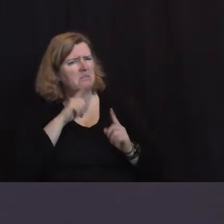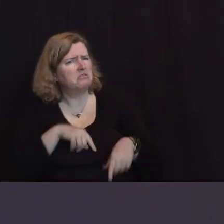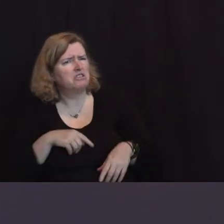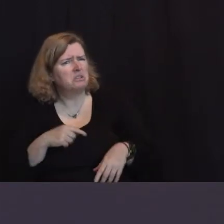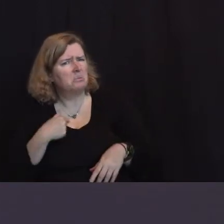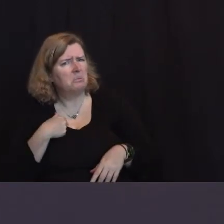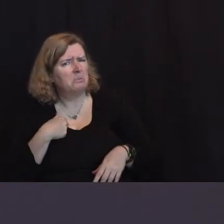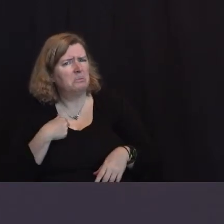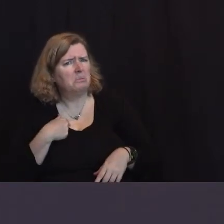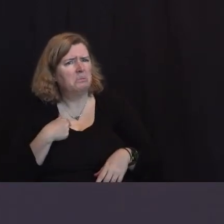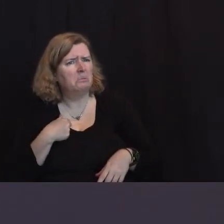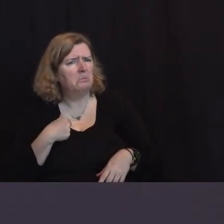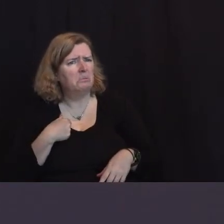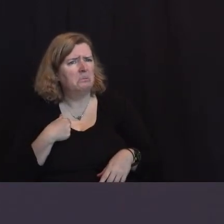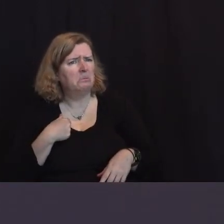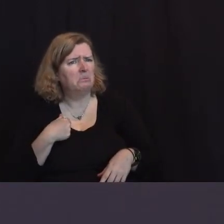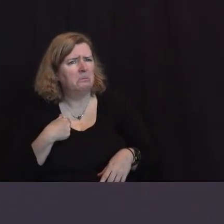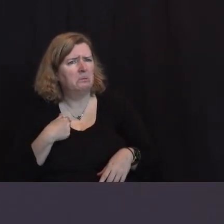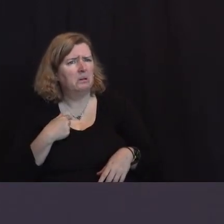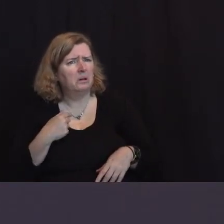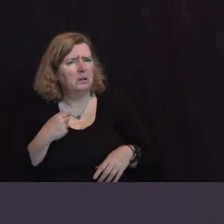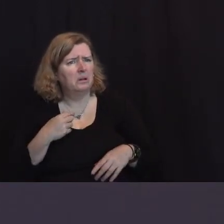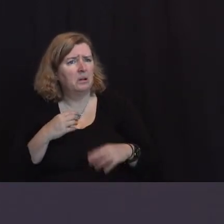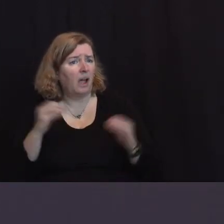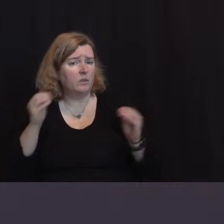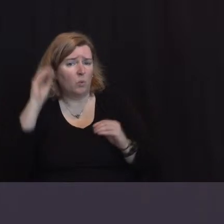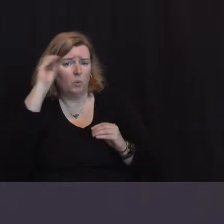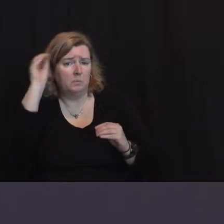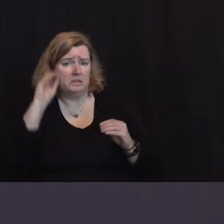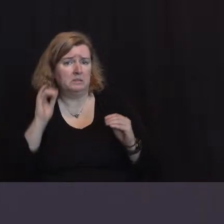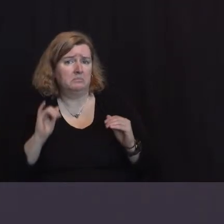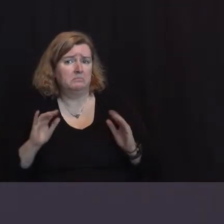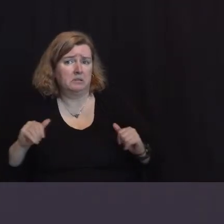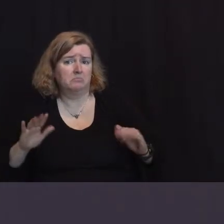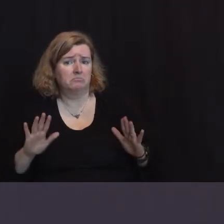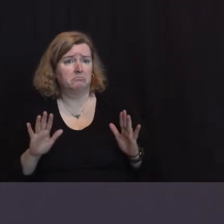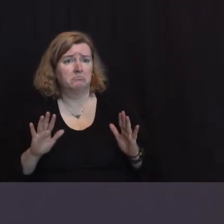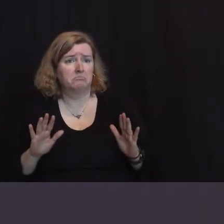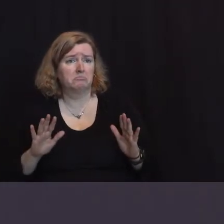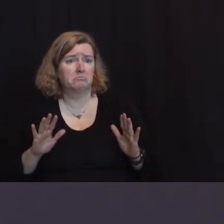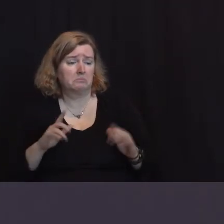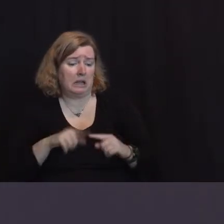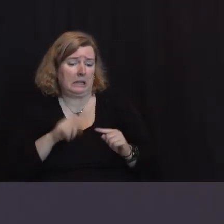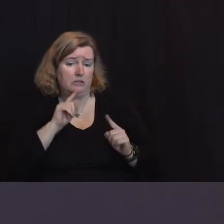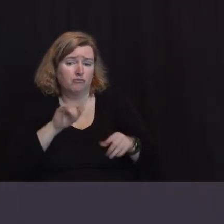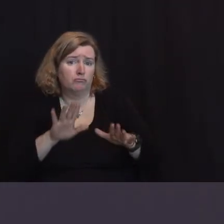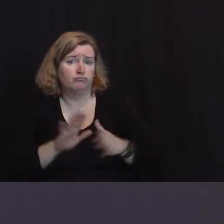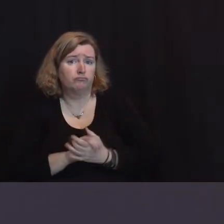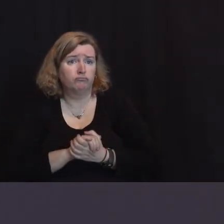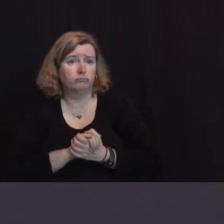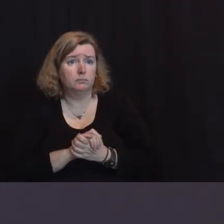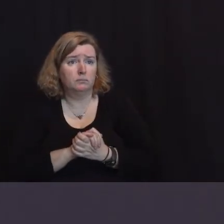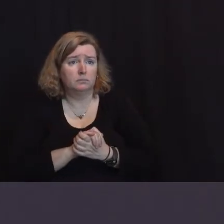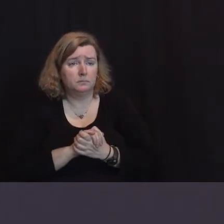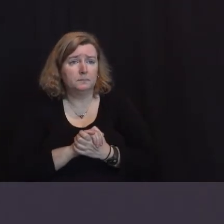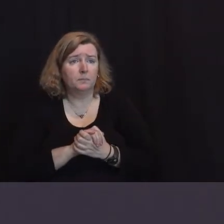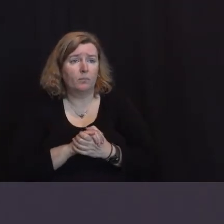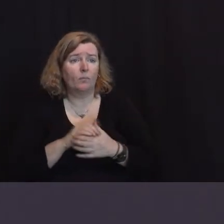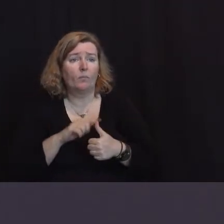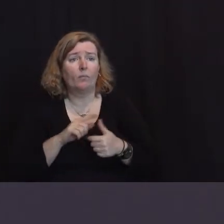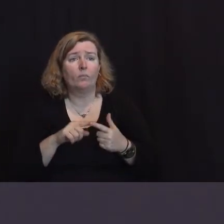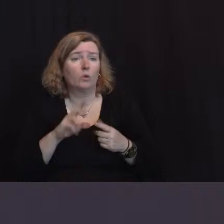answer. I've not developed a view on that, so I don't have an answer for you. No comment on New York, but